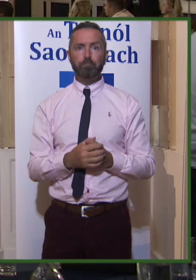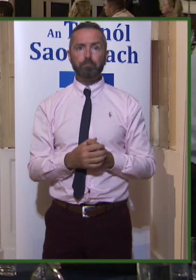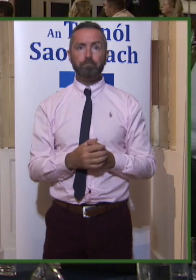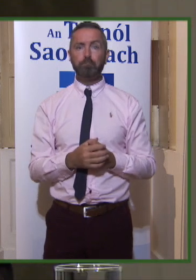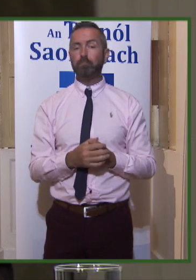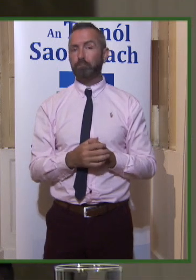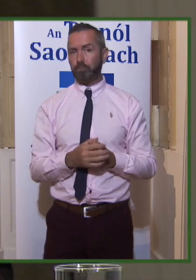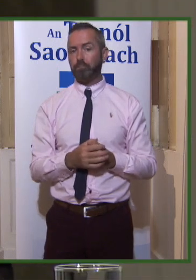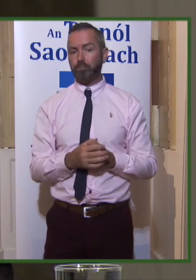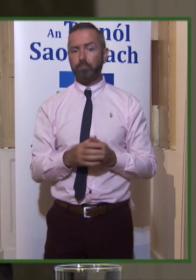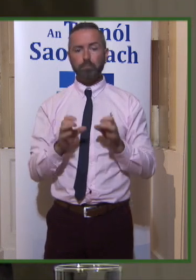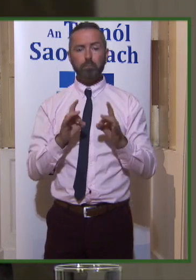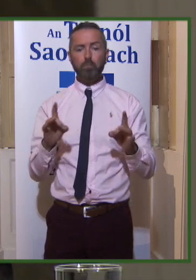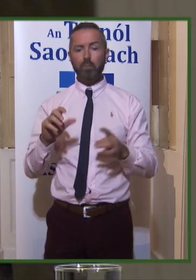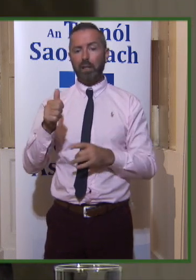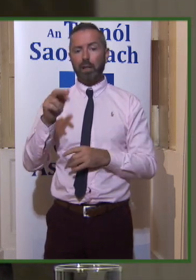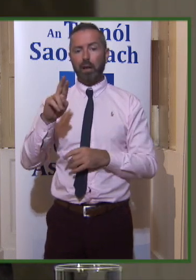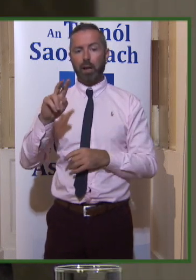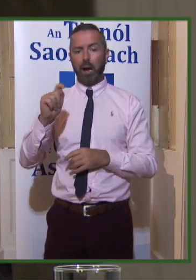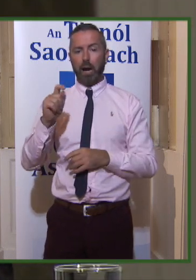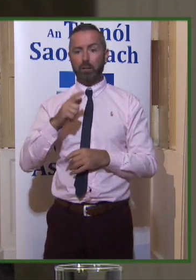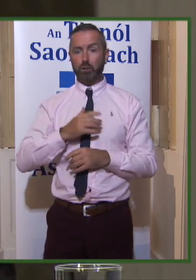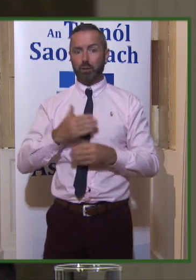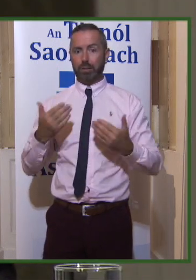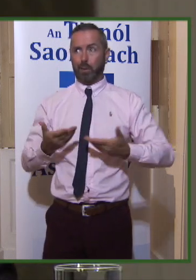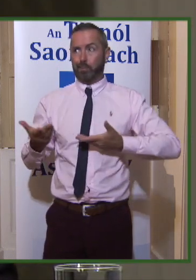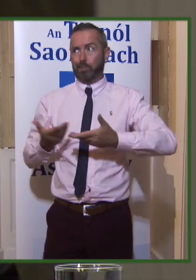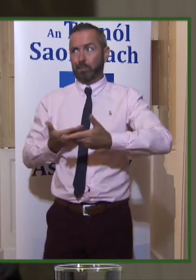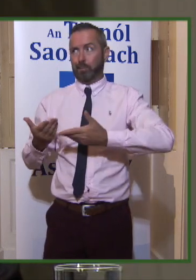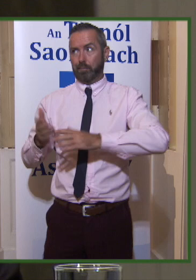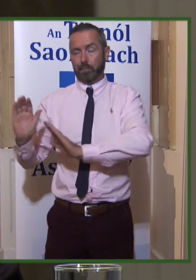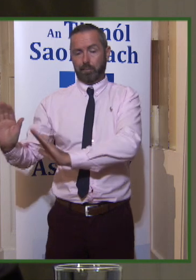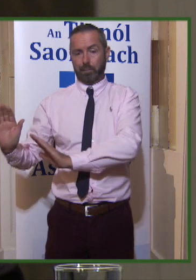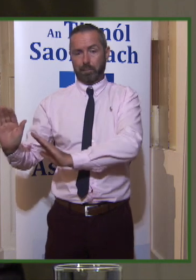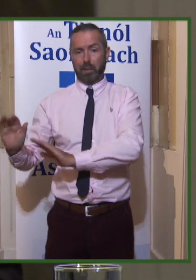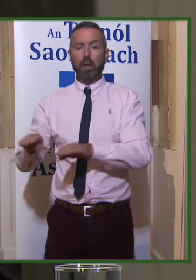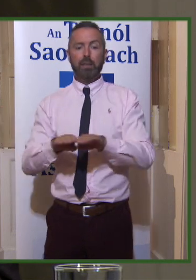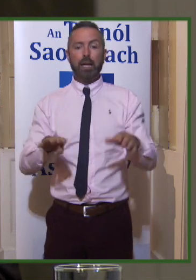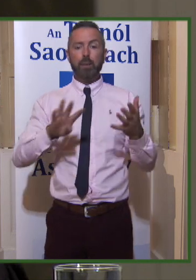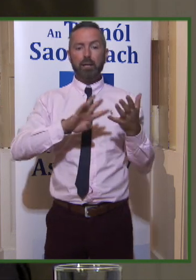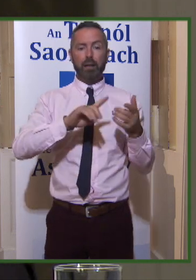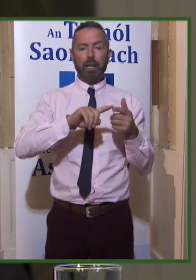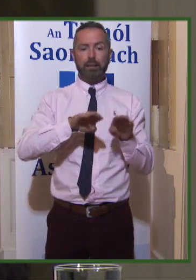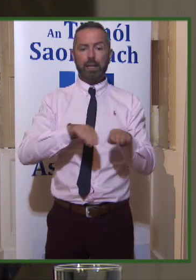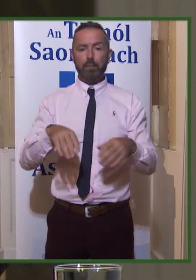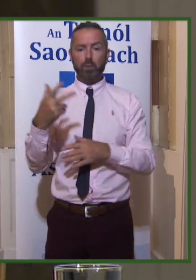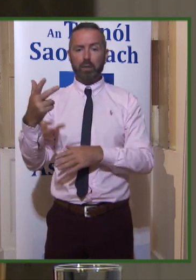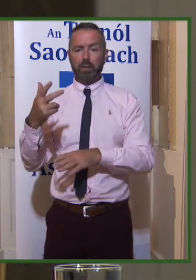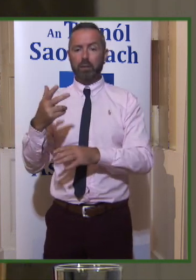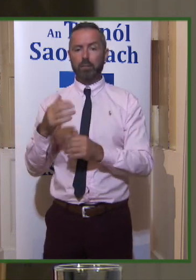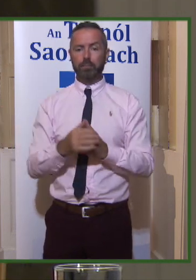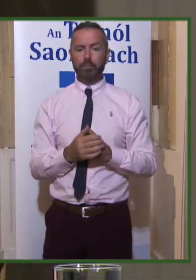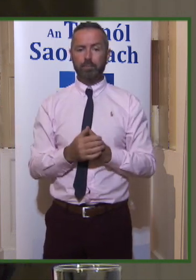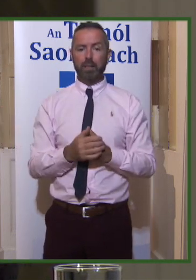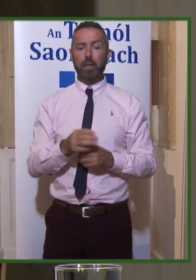While Art is just talking to, I'm going to go to table 9, then table 3. Please, table 9. Just again, just introduce yourself,